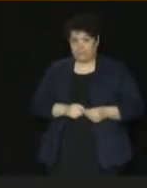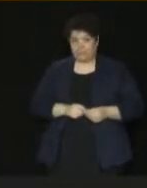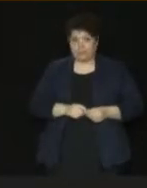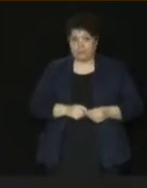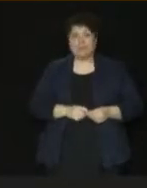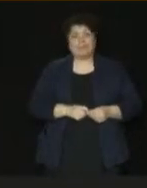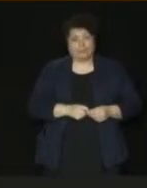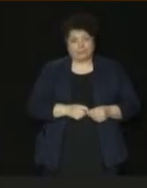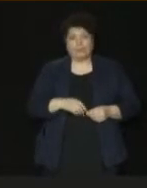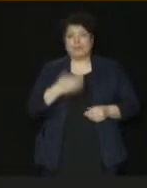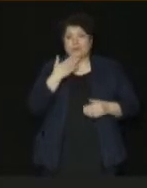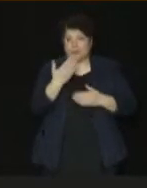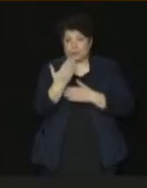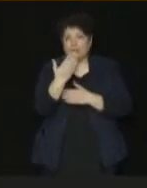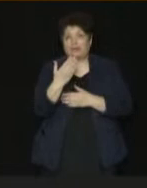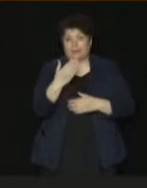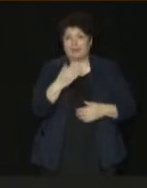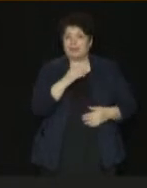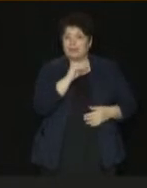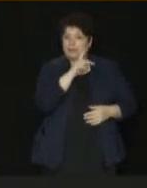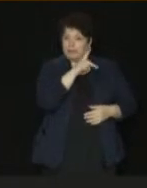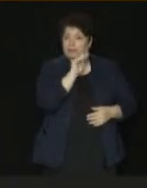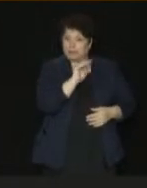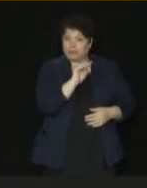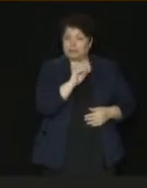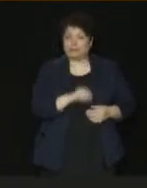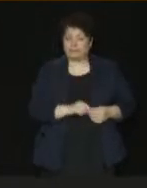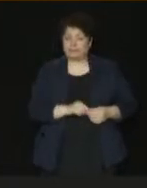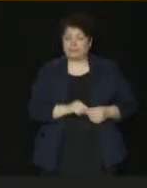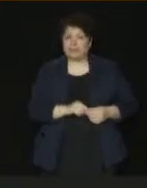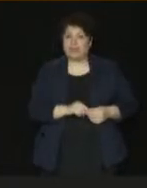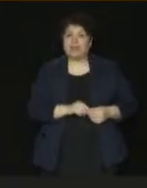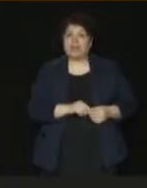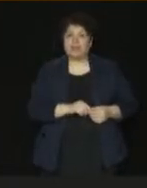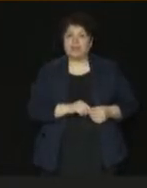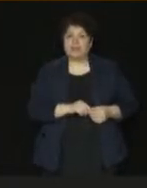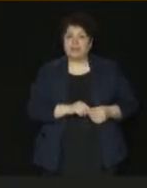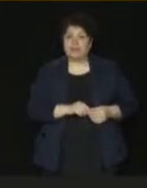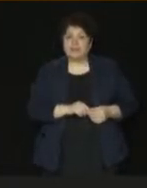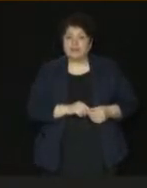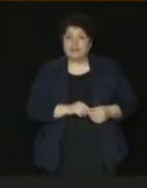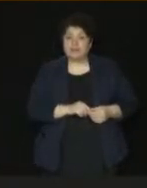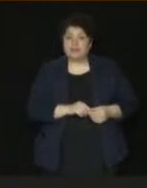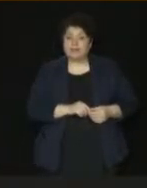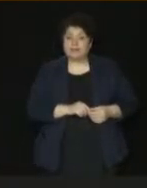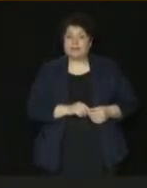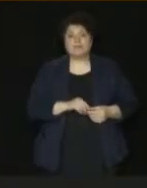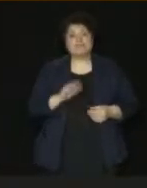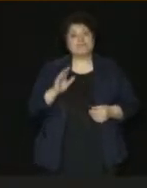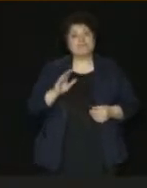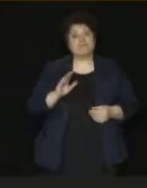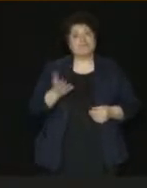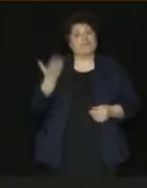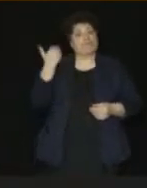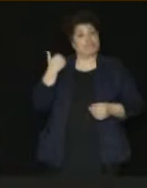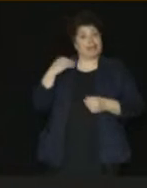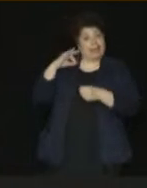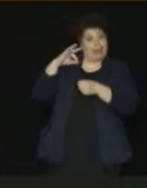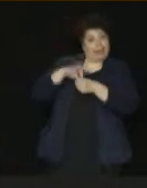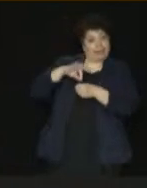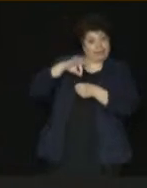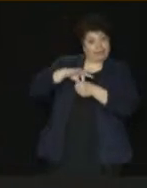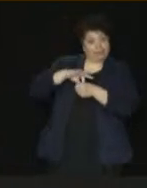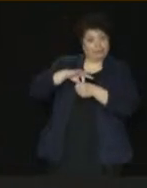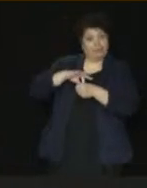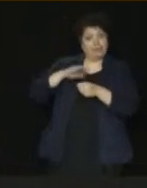Question. Good morning, Mr. Prime Minister. When you were elected over 4 years